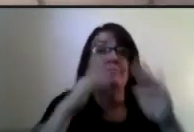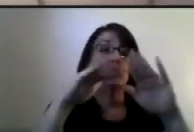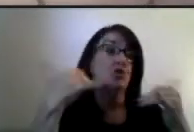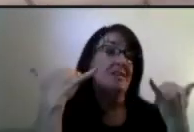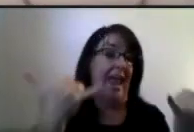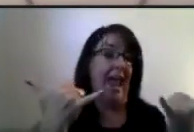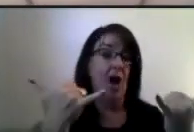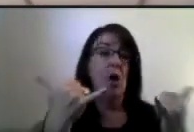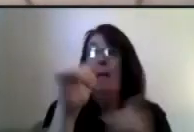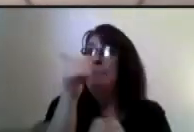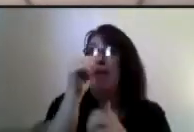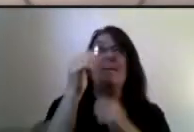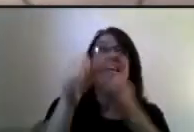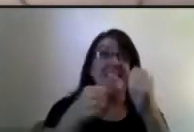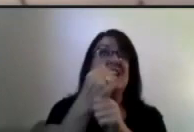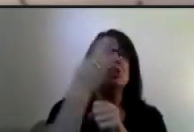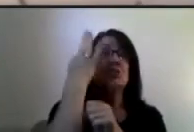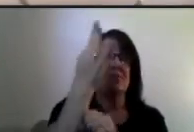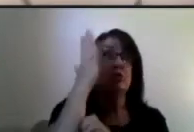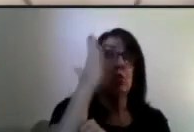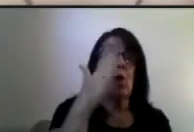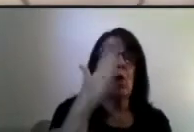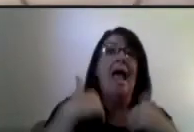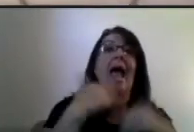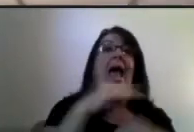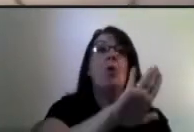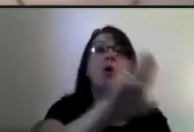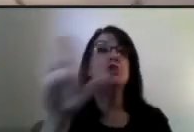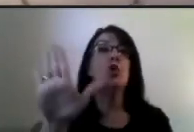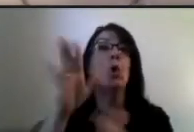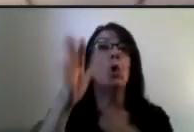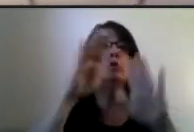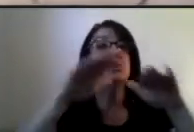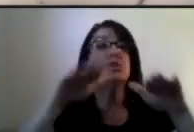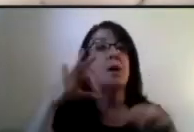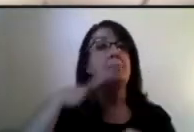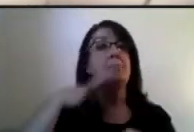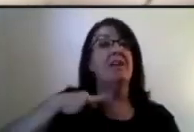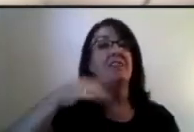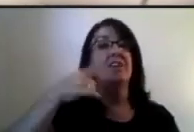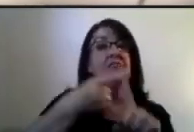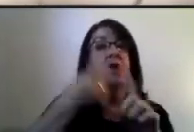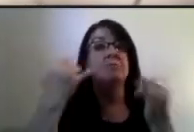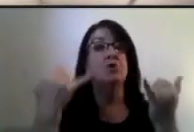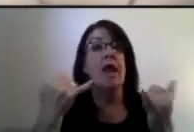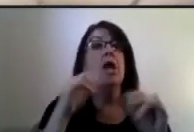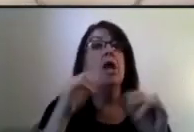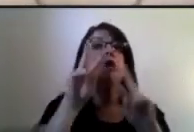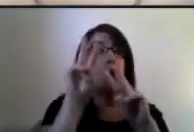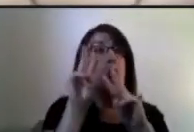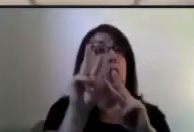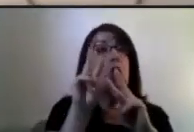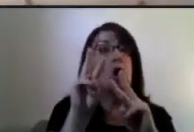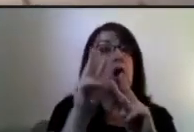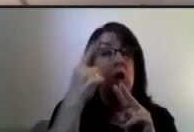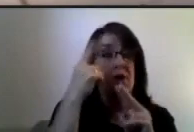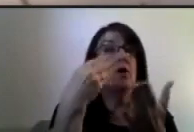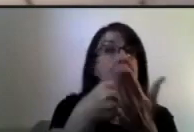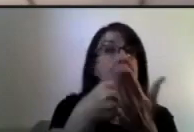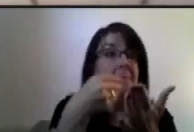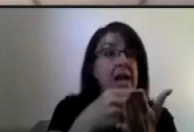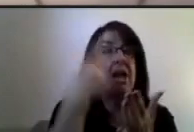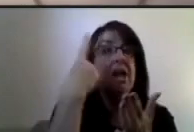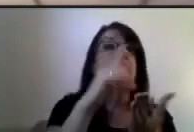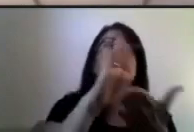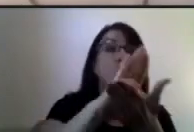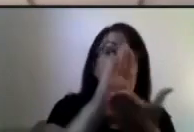in 10 years you will. And how are they going to benefit from the census of today? So we're looking for fundings for our schooling